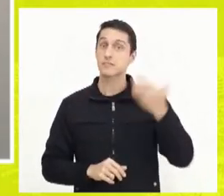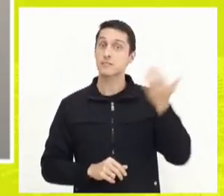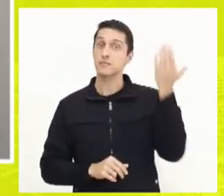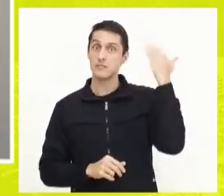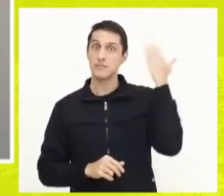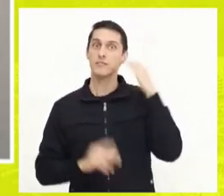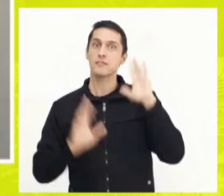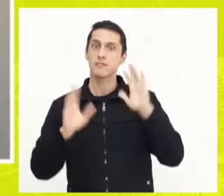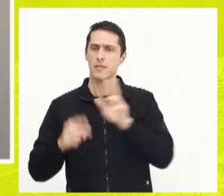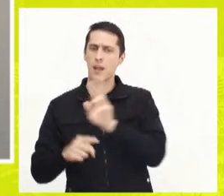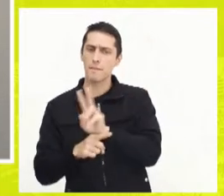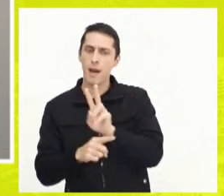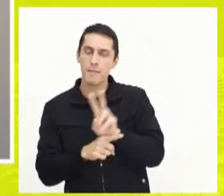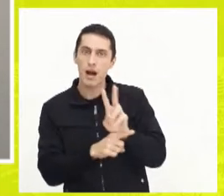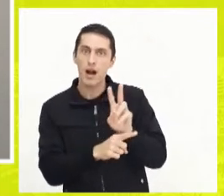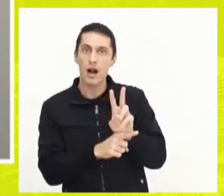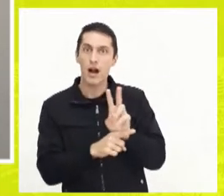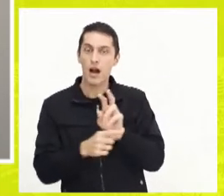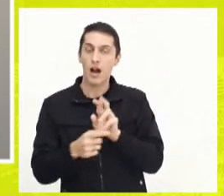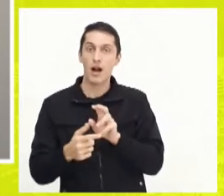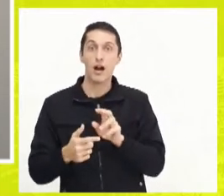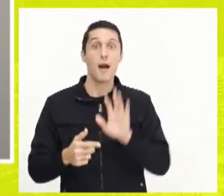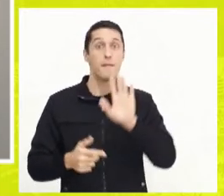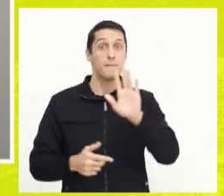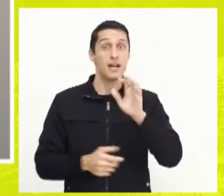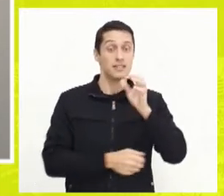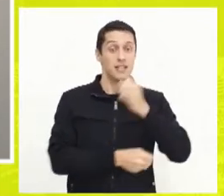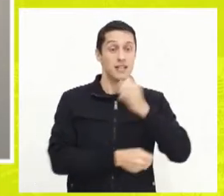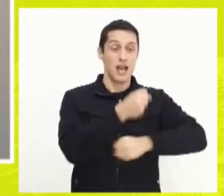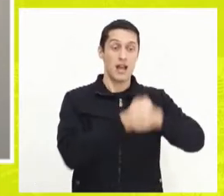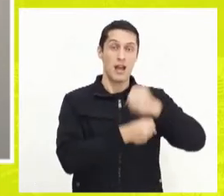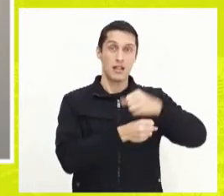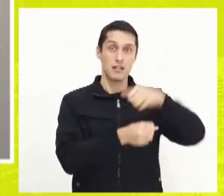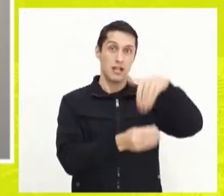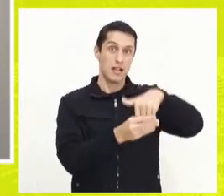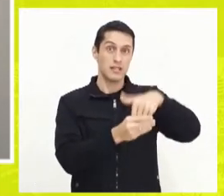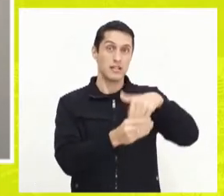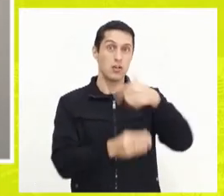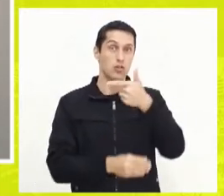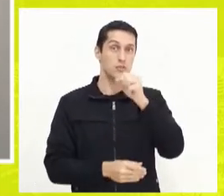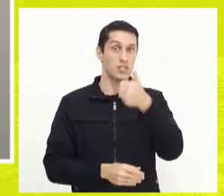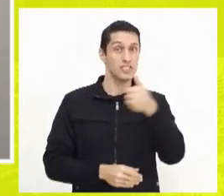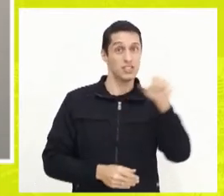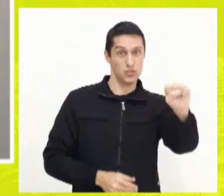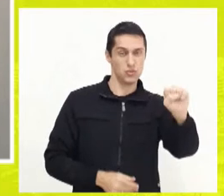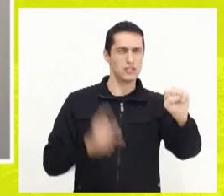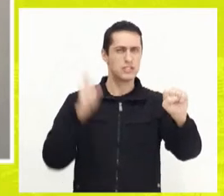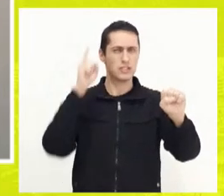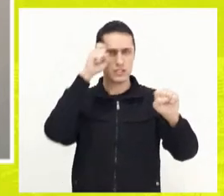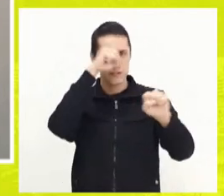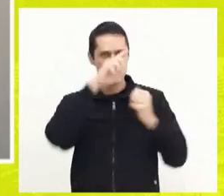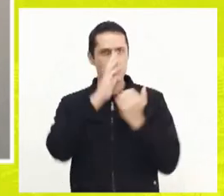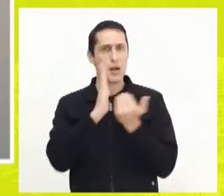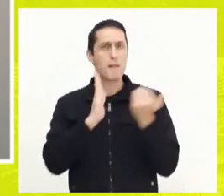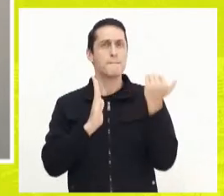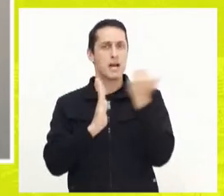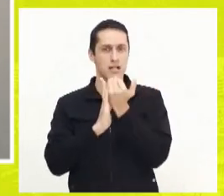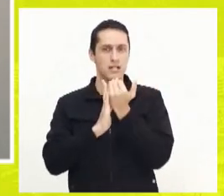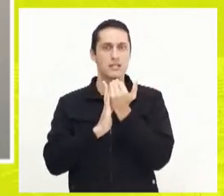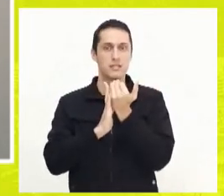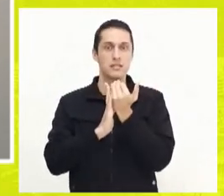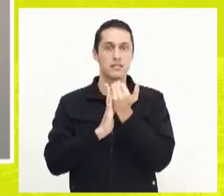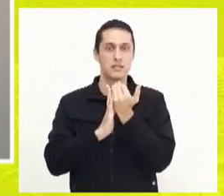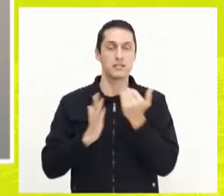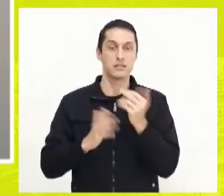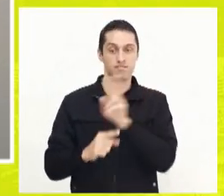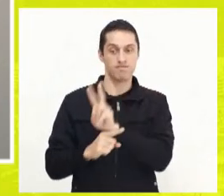electoral coverages and the coverage of the 2018 elections brought an additional challenge